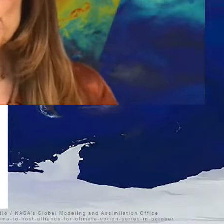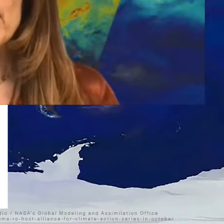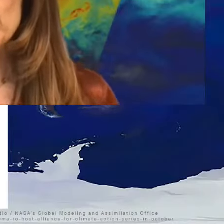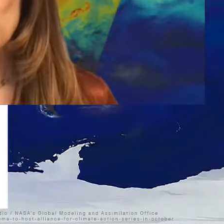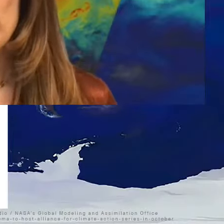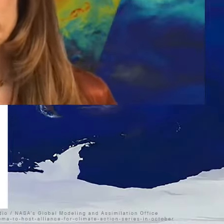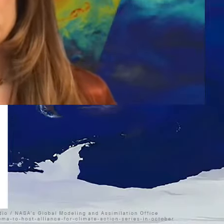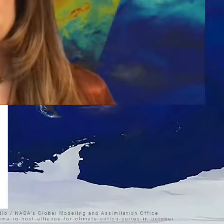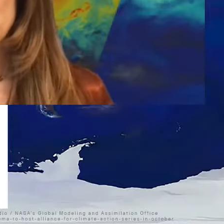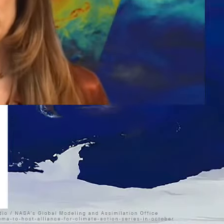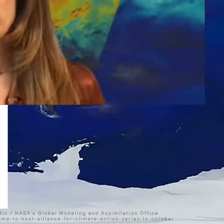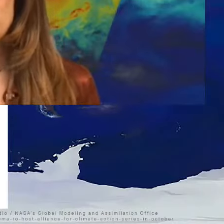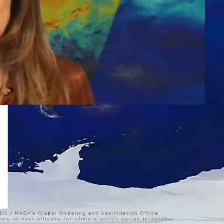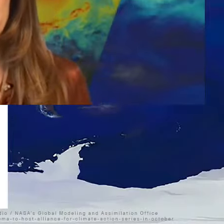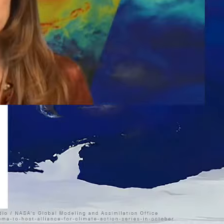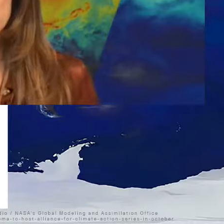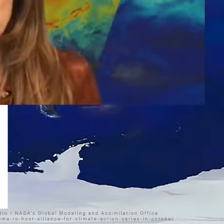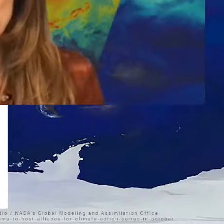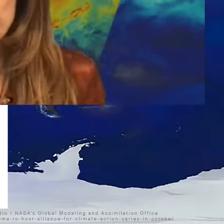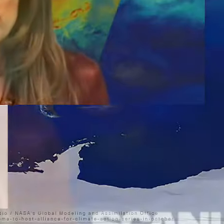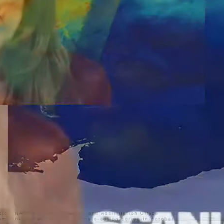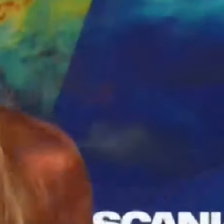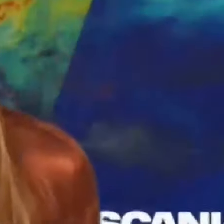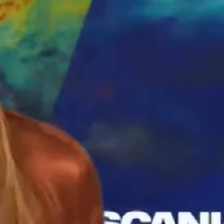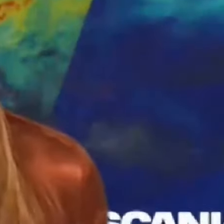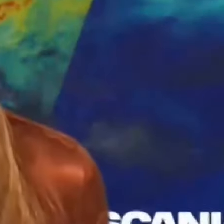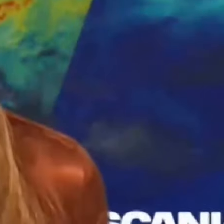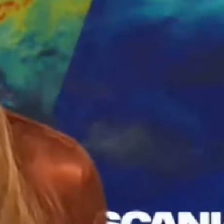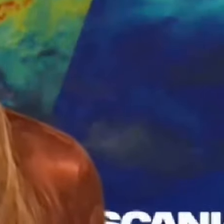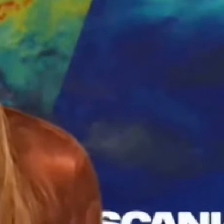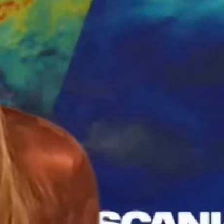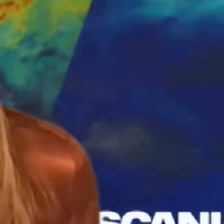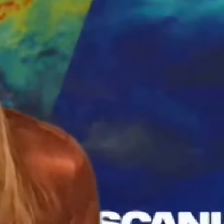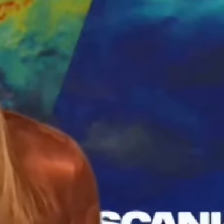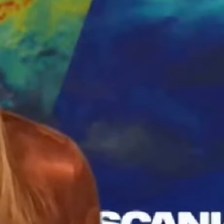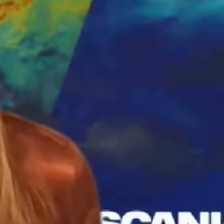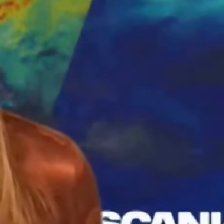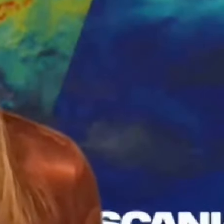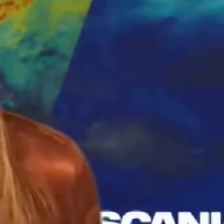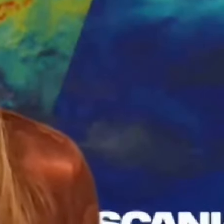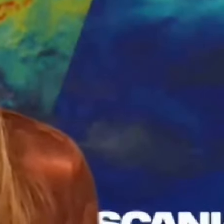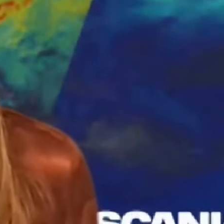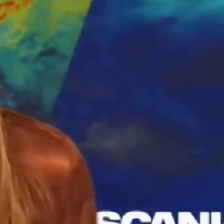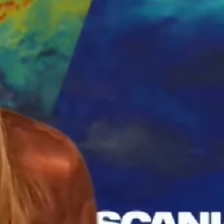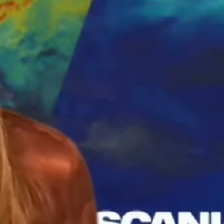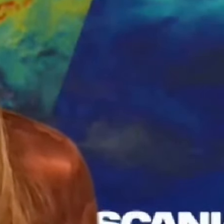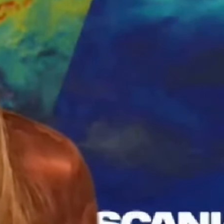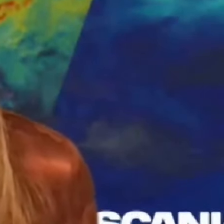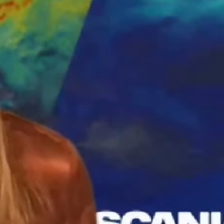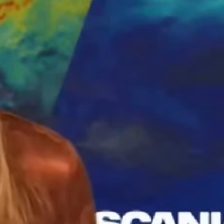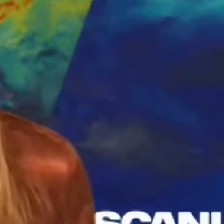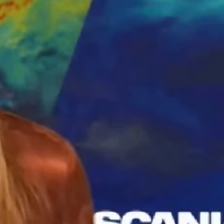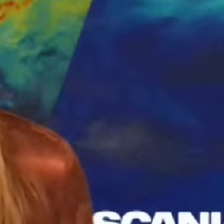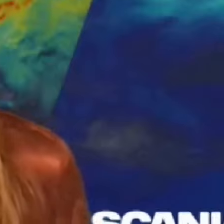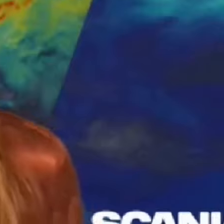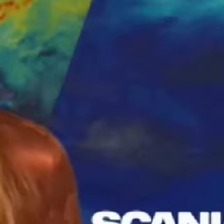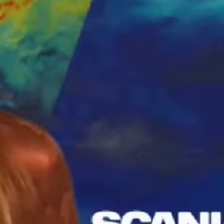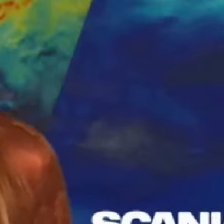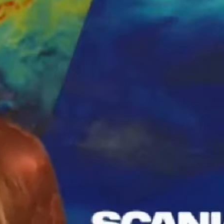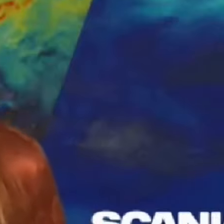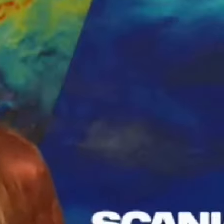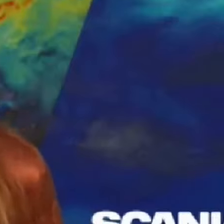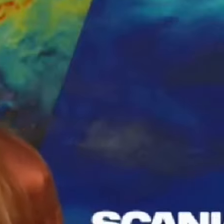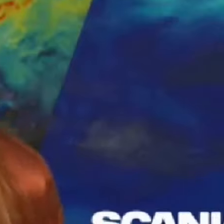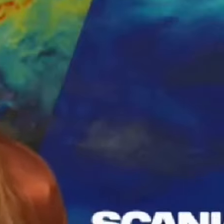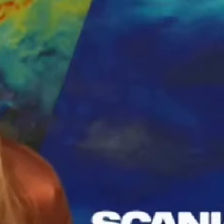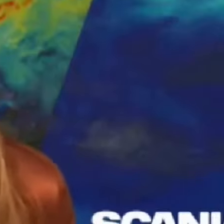I think there's been quite a lot of change now in the way, you know, that companies are starting to think about value.